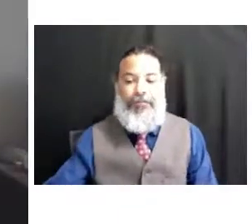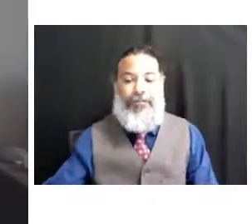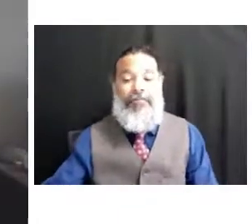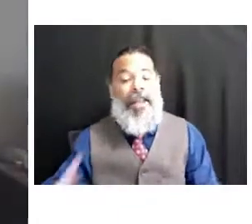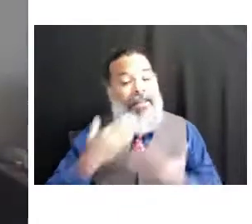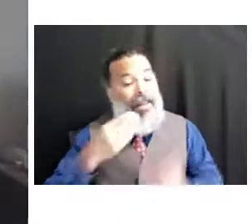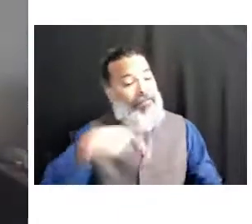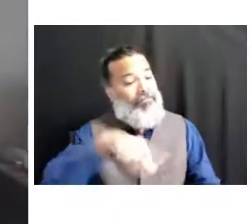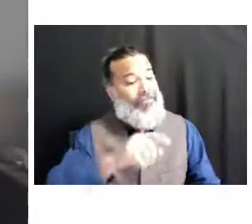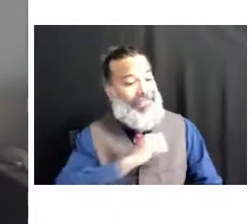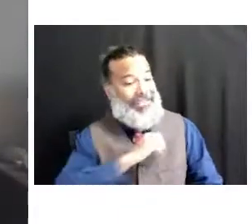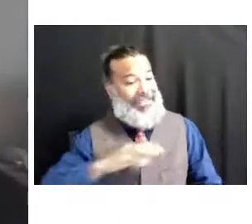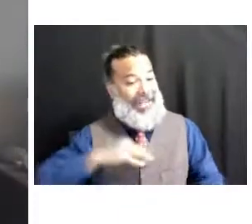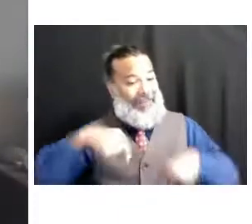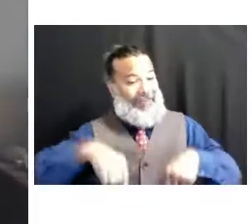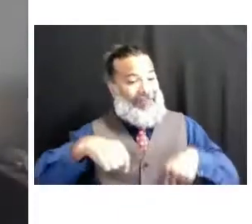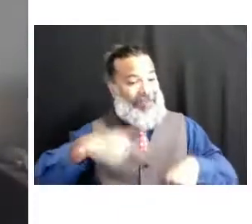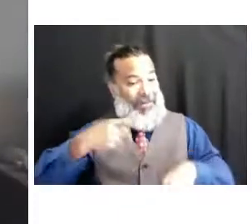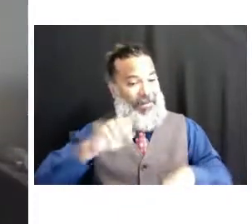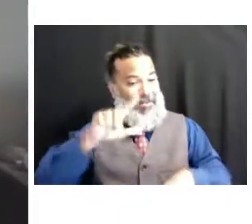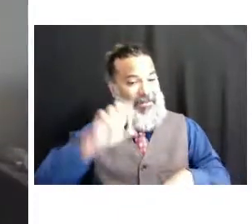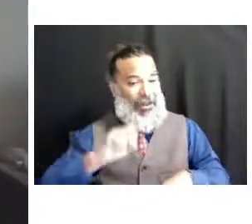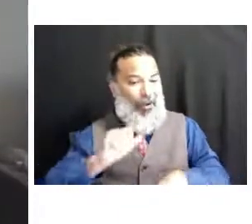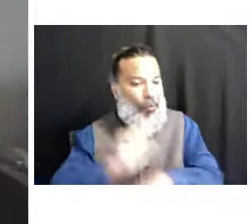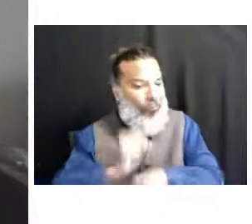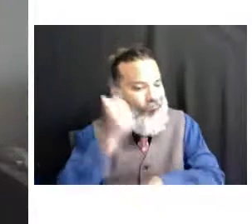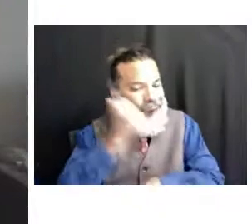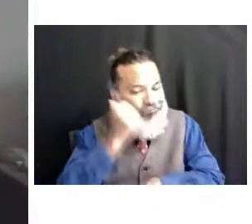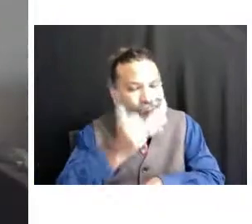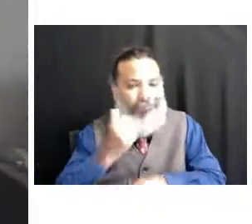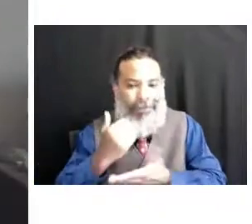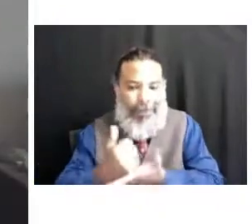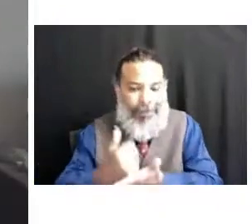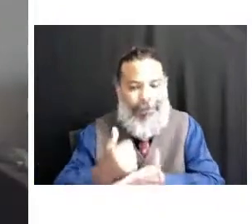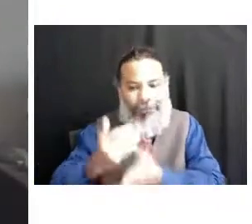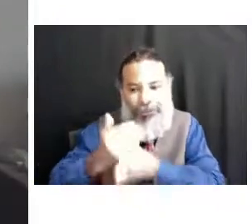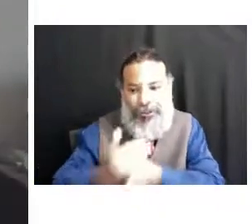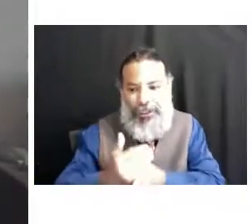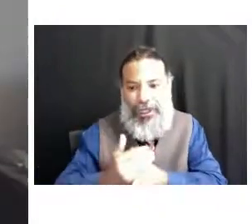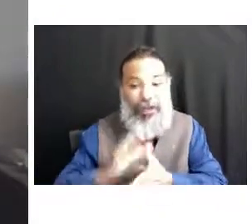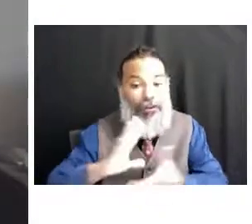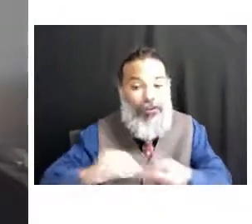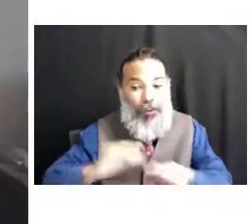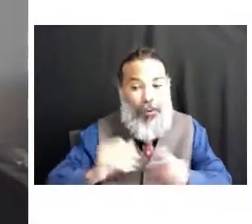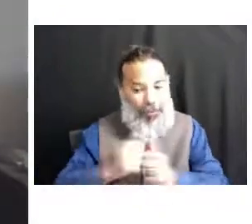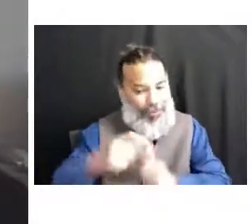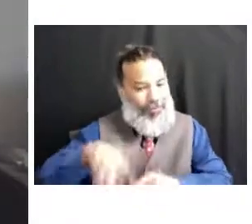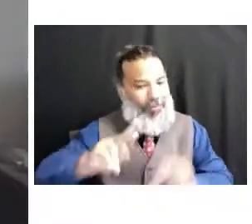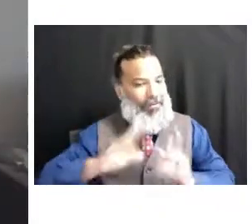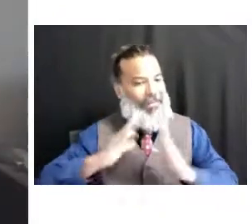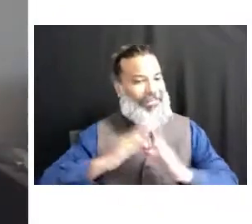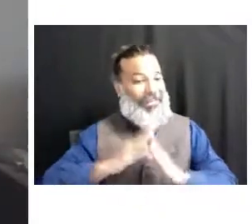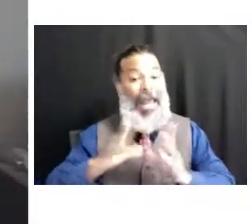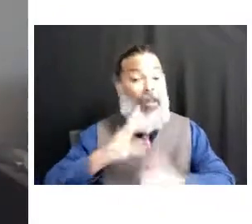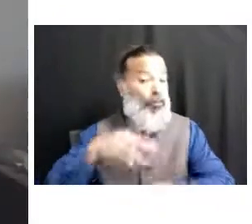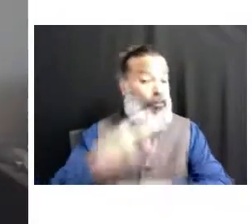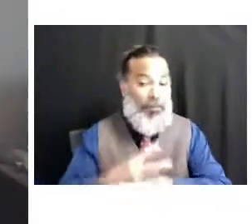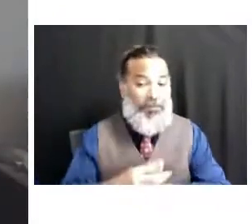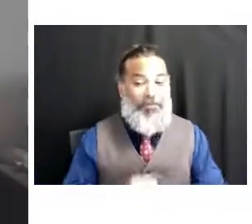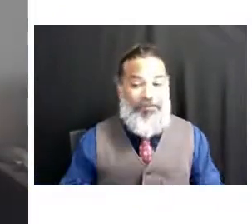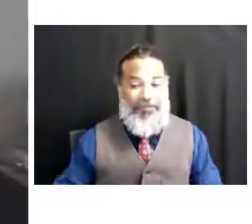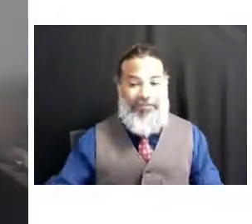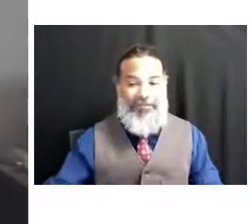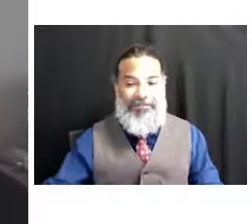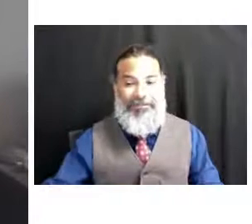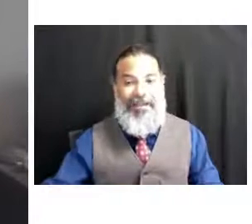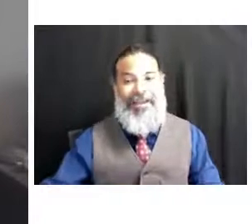work tirelessly every day to help Baltimore share its unique stories with the citizens of this city and with the world. And now